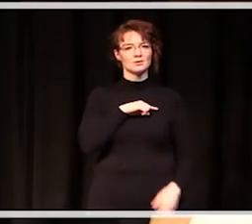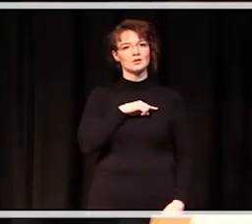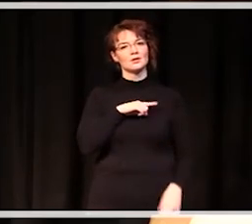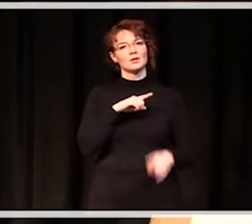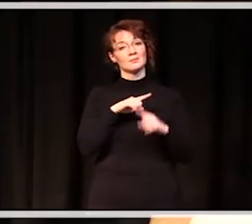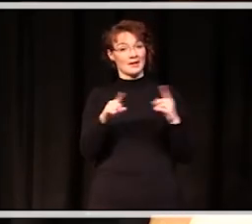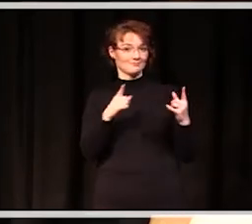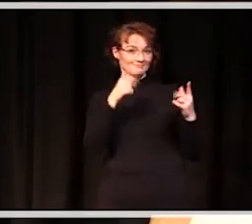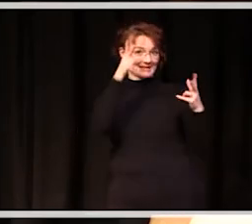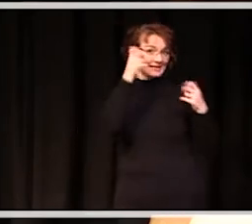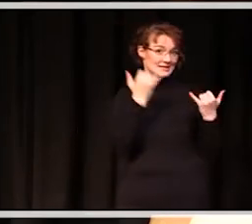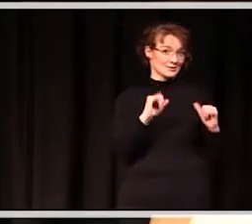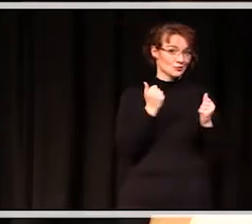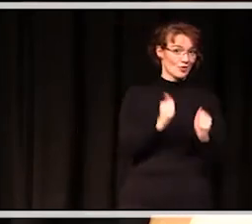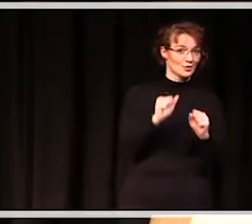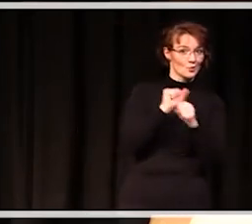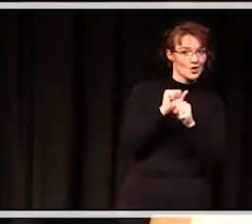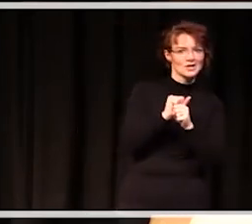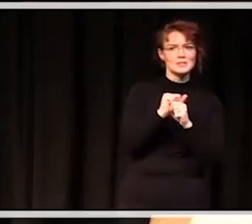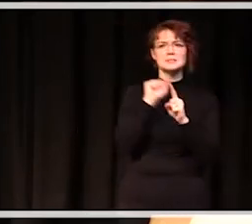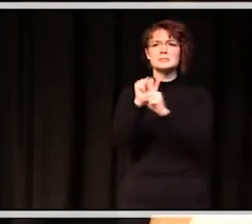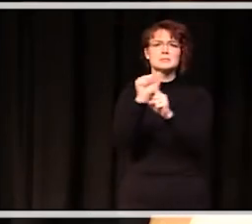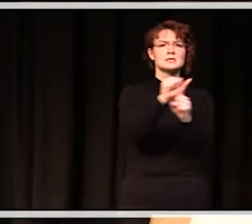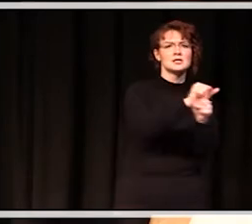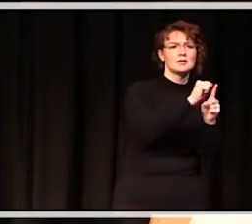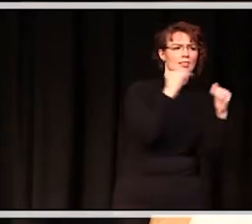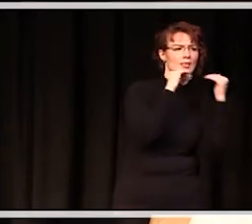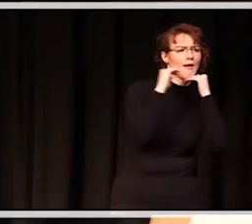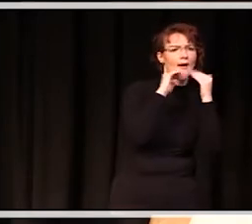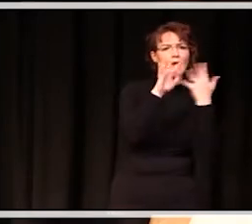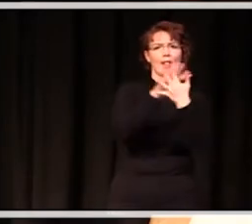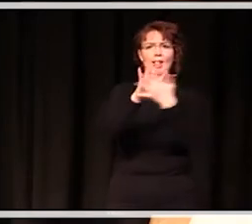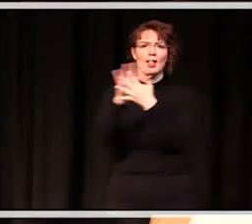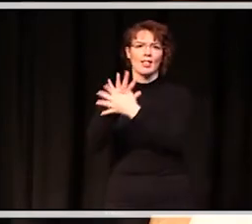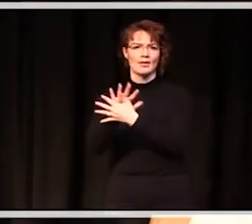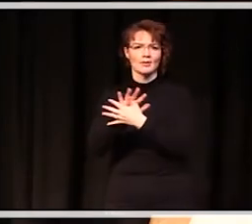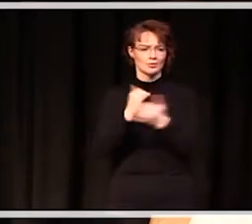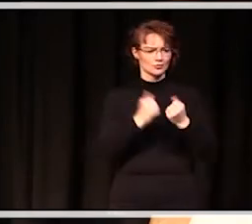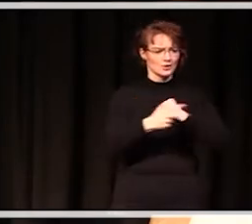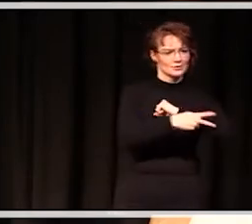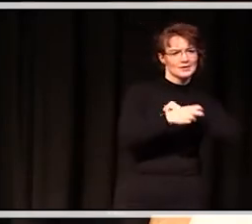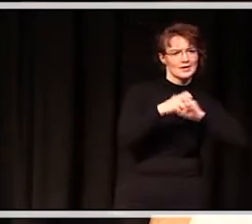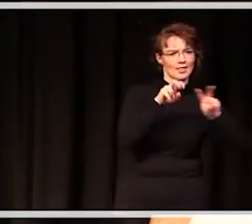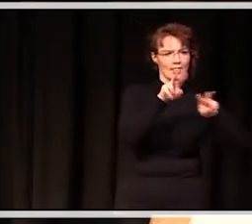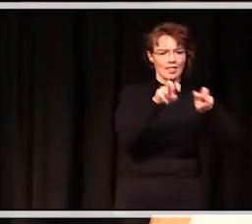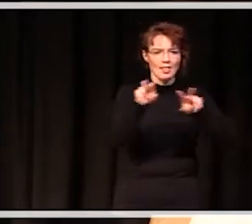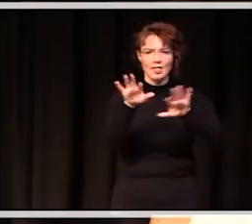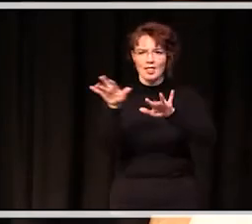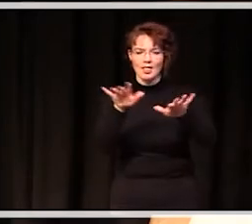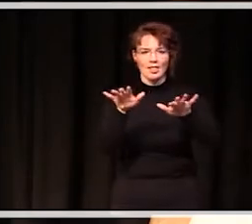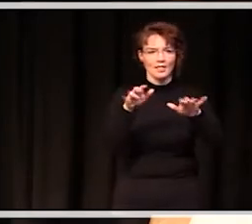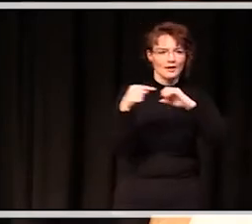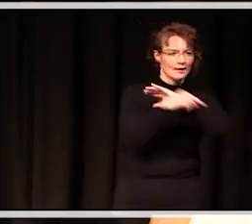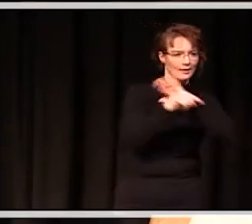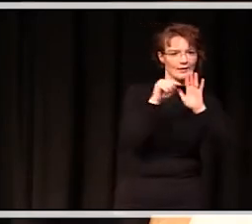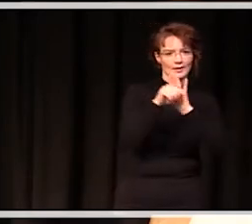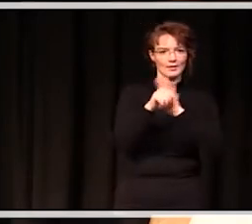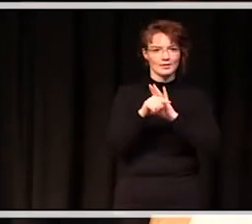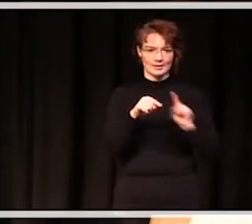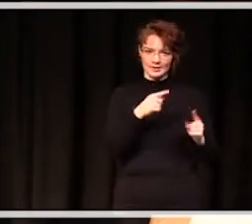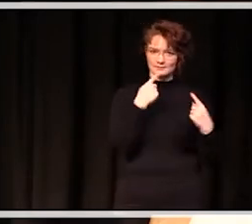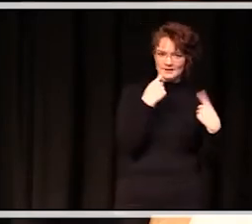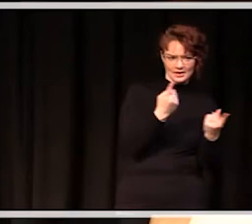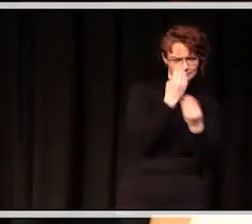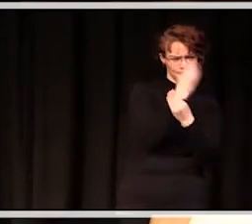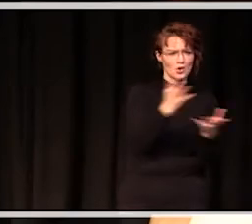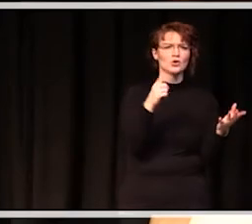Satan's the ultimate scam artist, and he's lying and he's deceiving, and he wants to steal, kill, and destroy. So he's going to tell people, you know what, you're the captain of your soul. Do